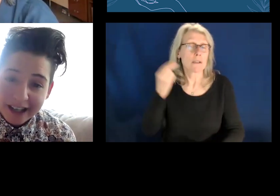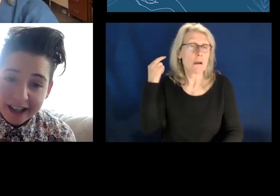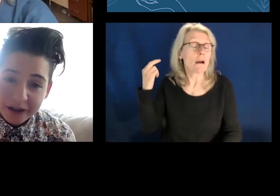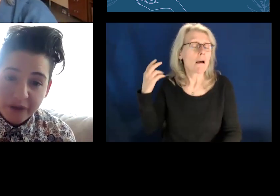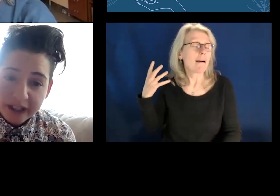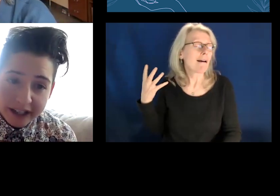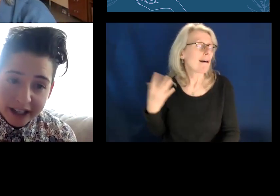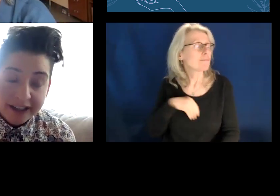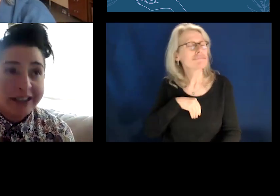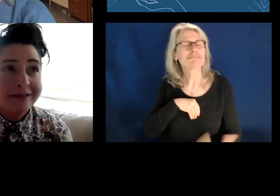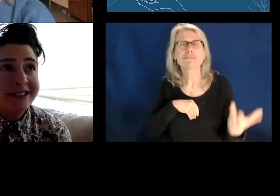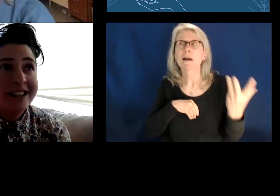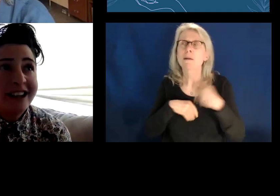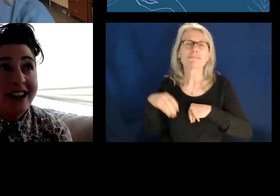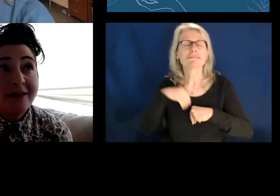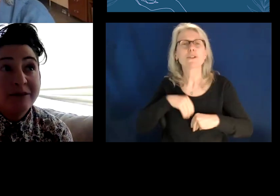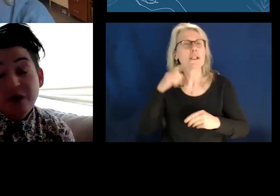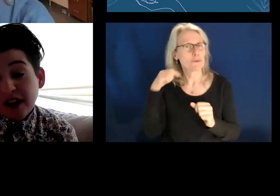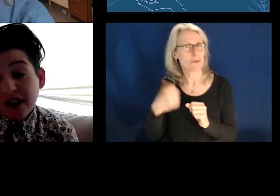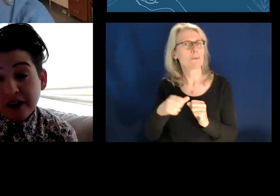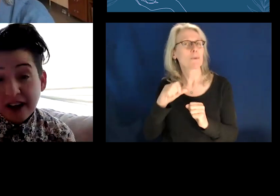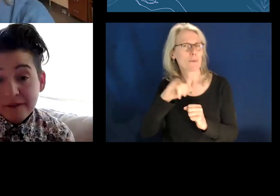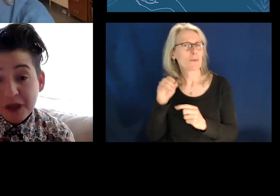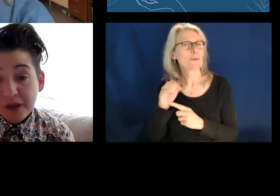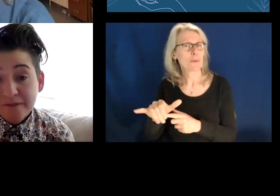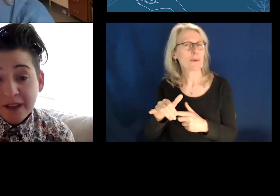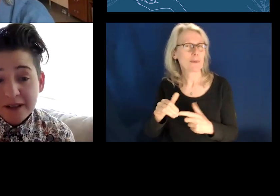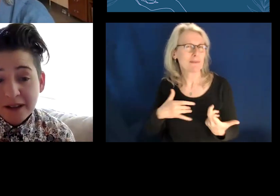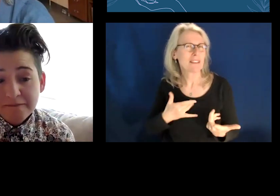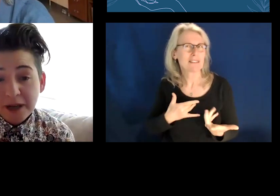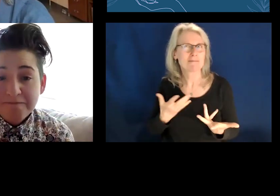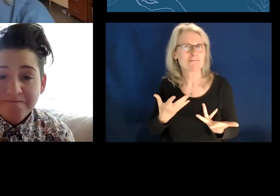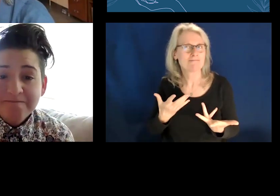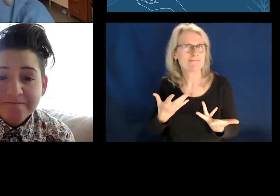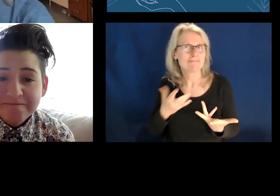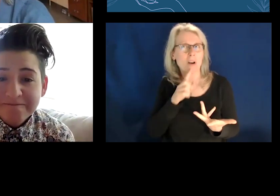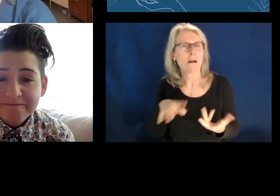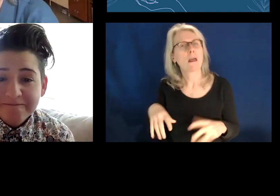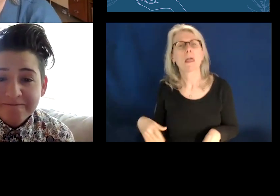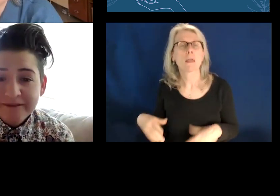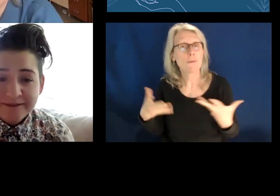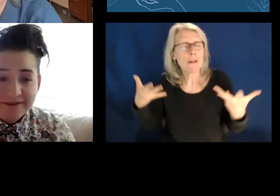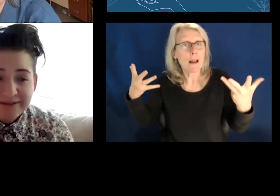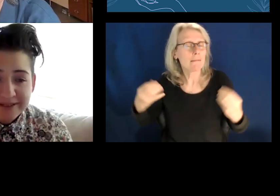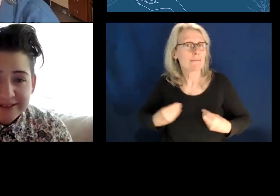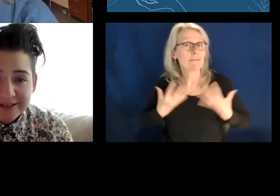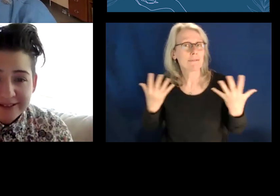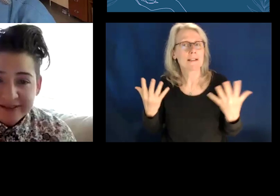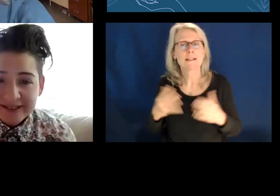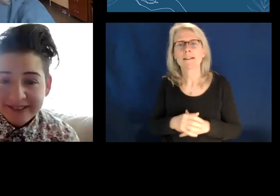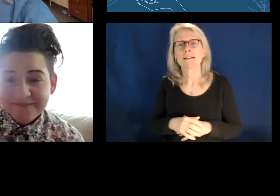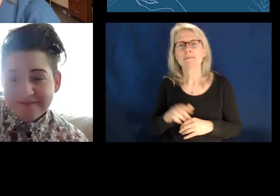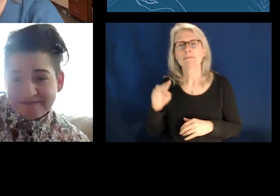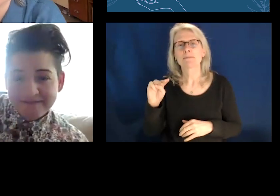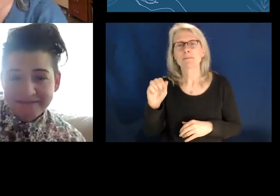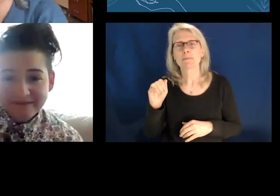taste it again, to feel it again, and to feel alive again. So, yeah. Oh, that's beautiful,